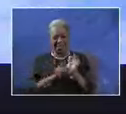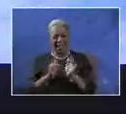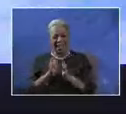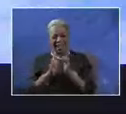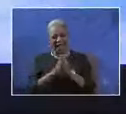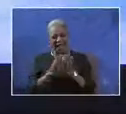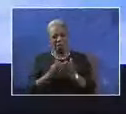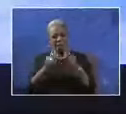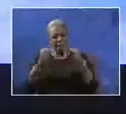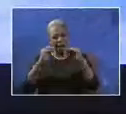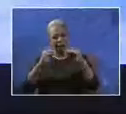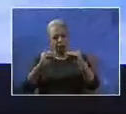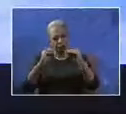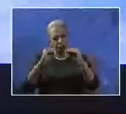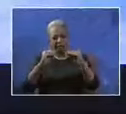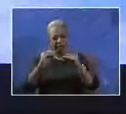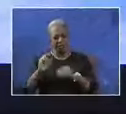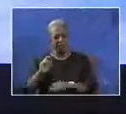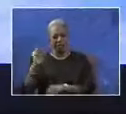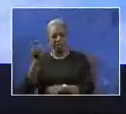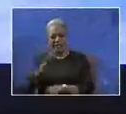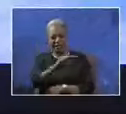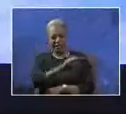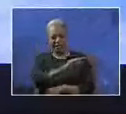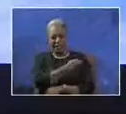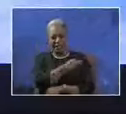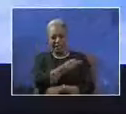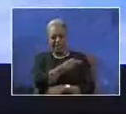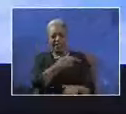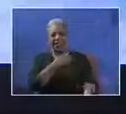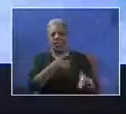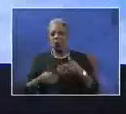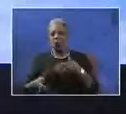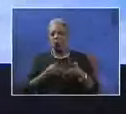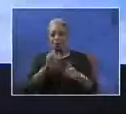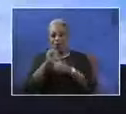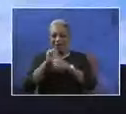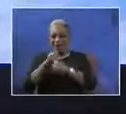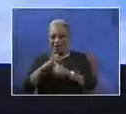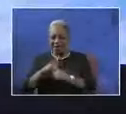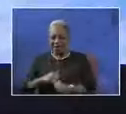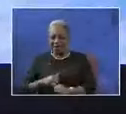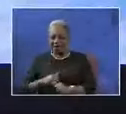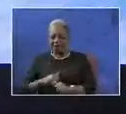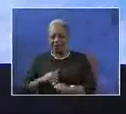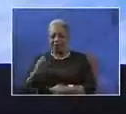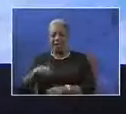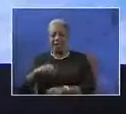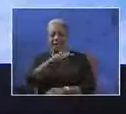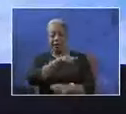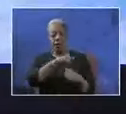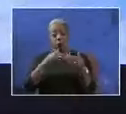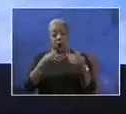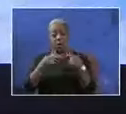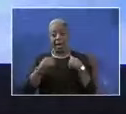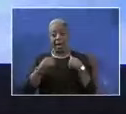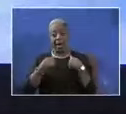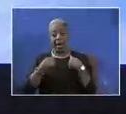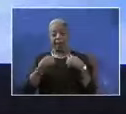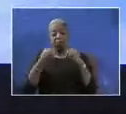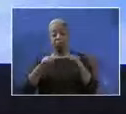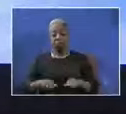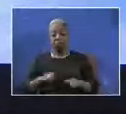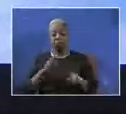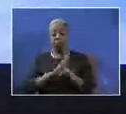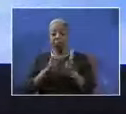we think about whatever suffering we have, we should be telling ourselves, you know what? It could be worse. And the only reason